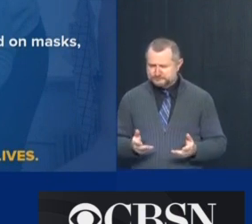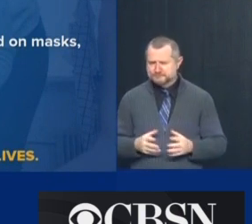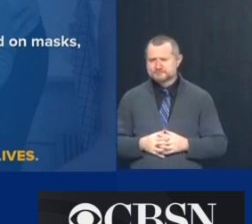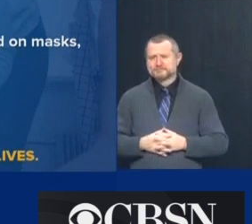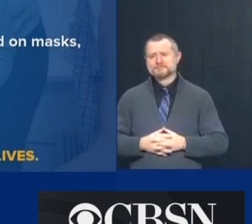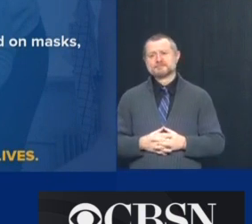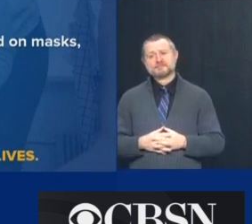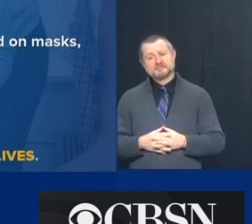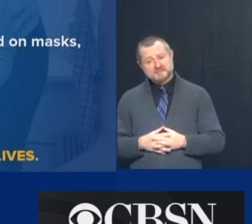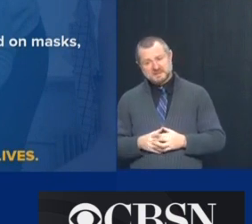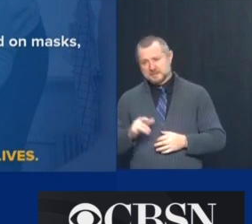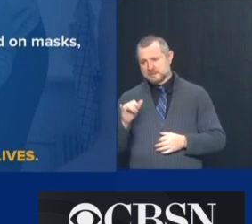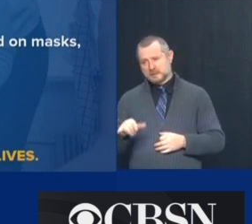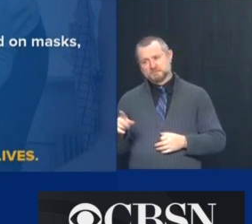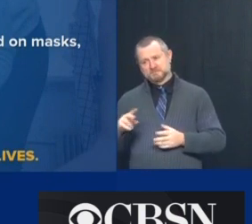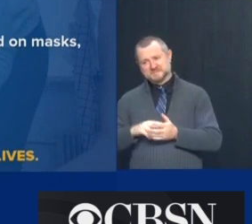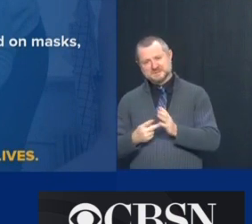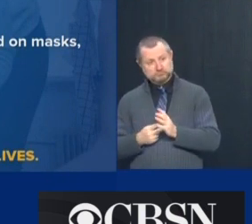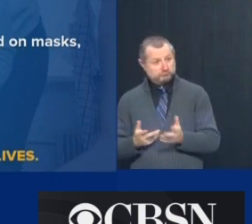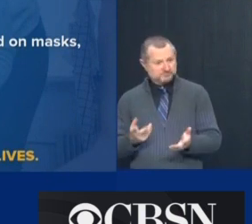But that's what they're asking.